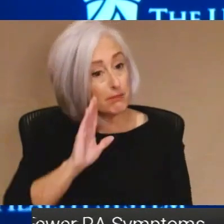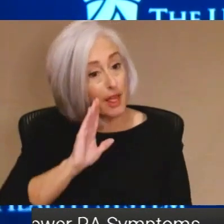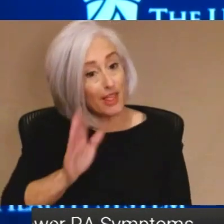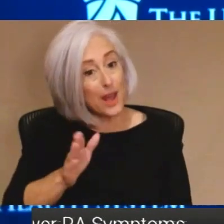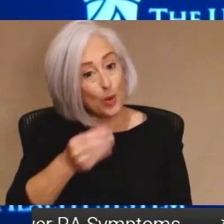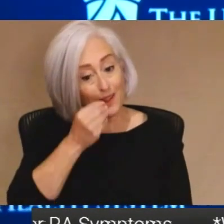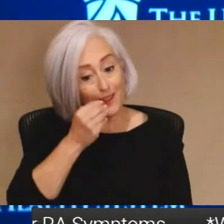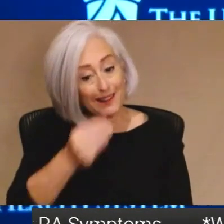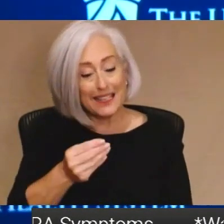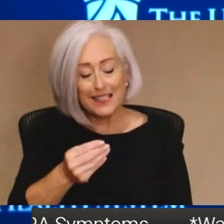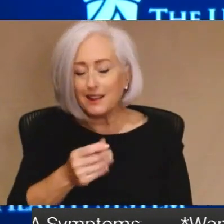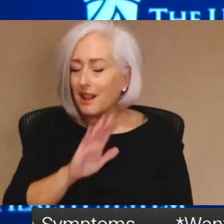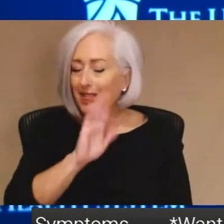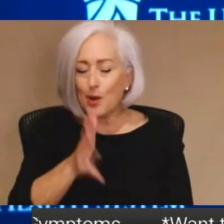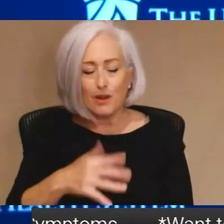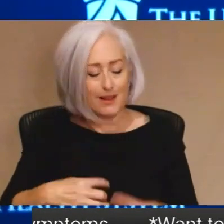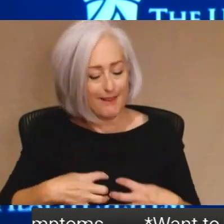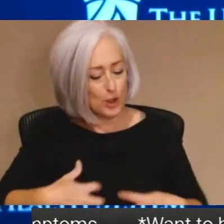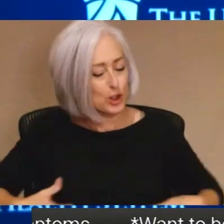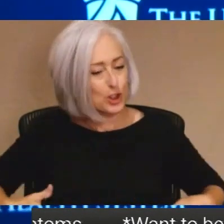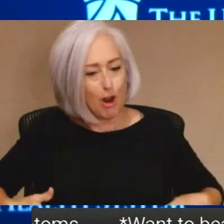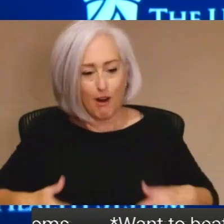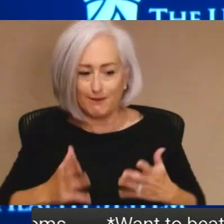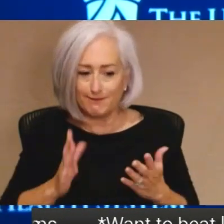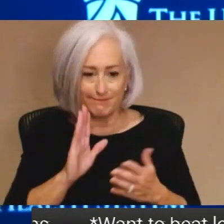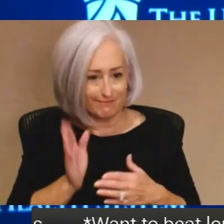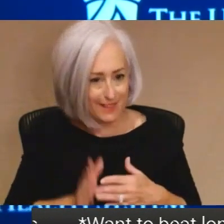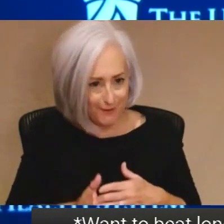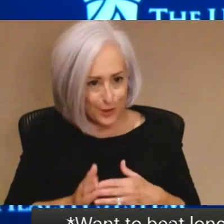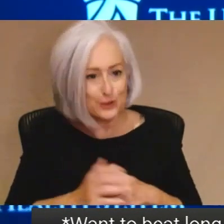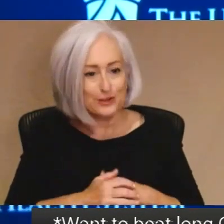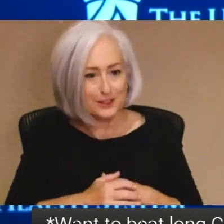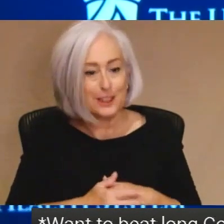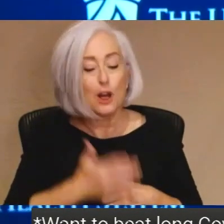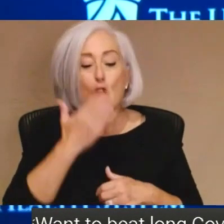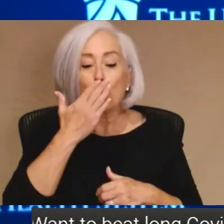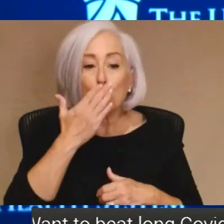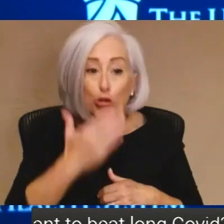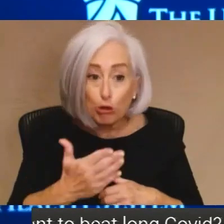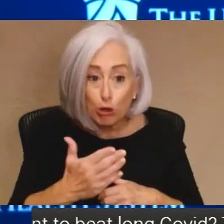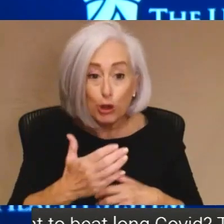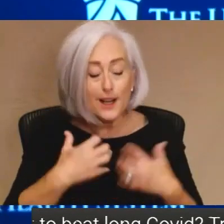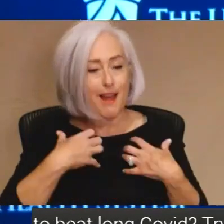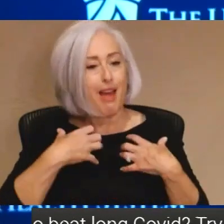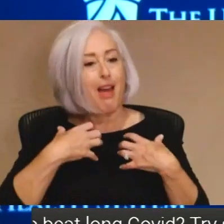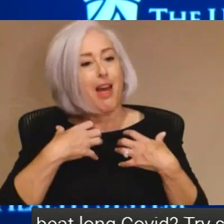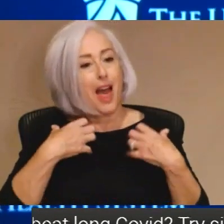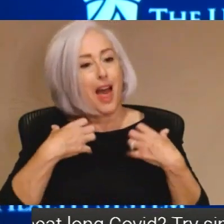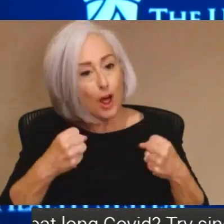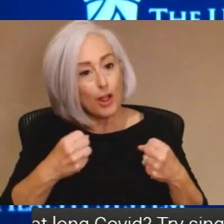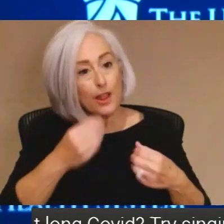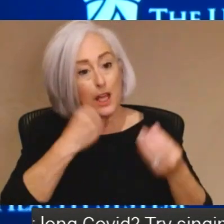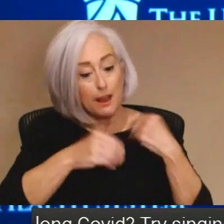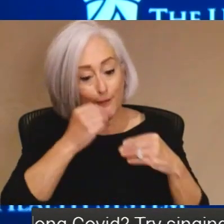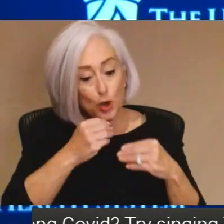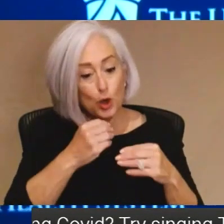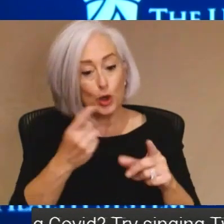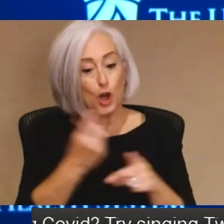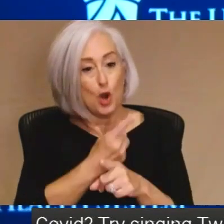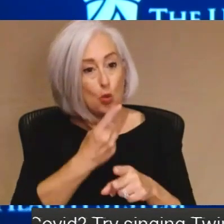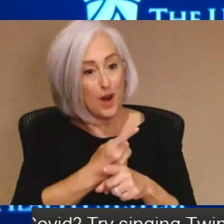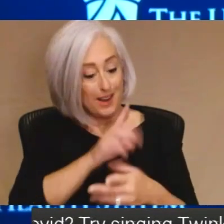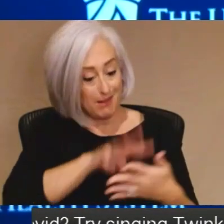They won't starve themselves. So good healthy food on regular schedules and then working with them to help them make those smart